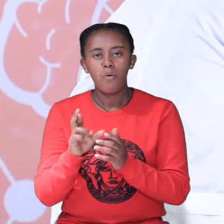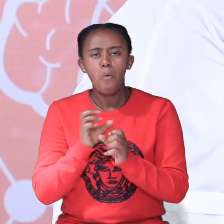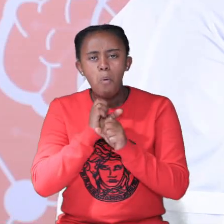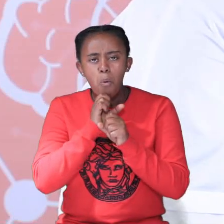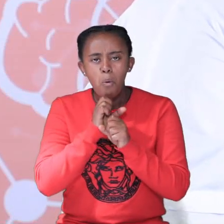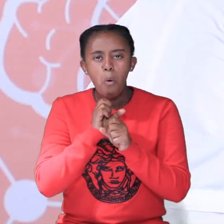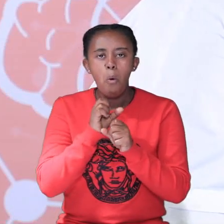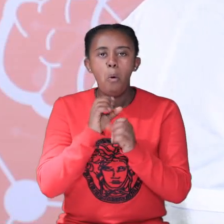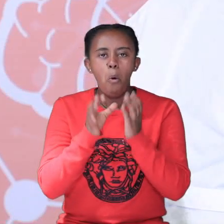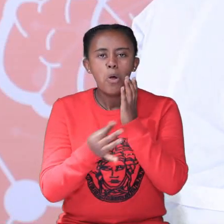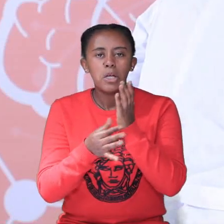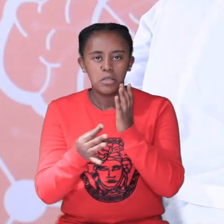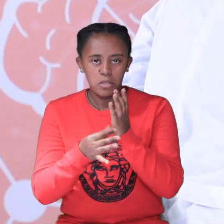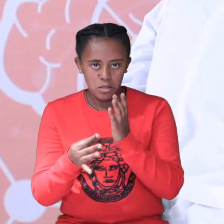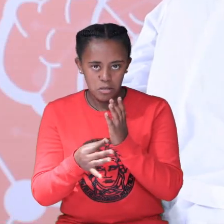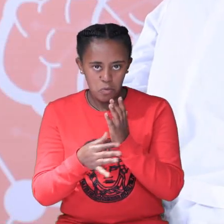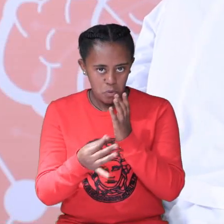or oiled